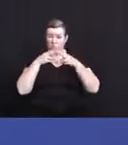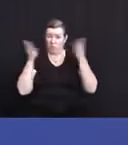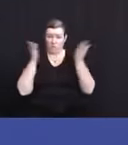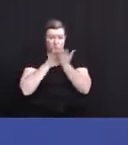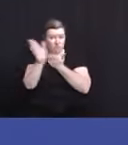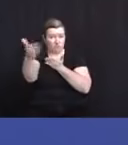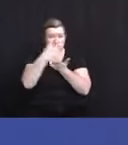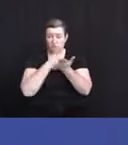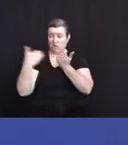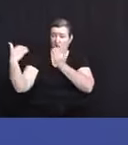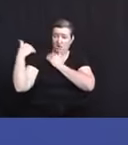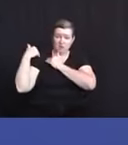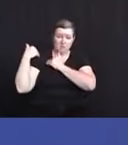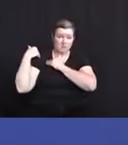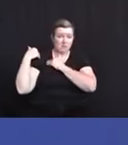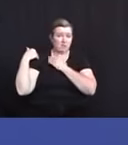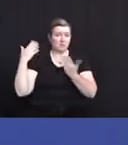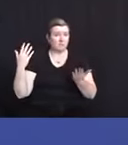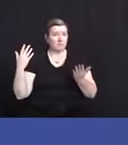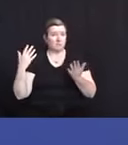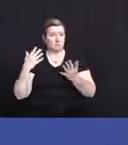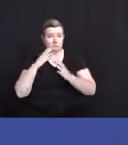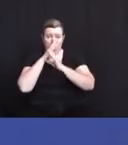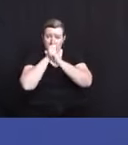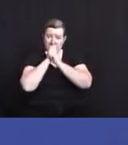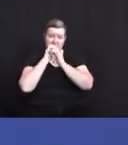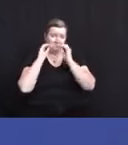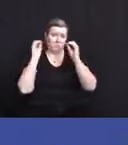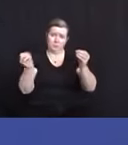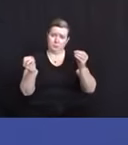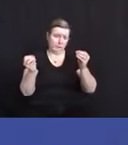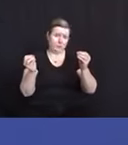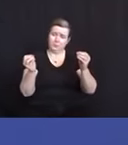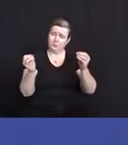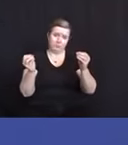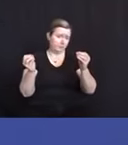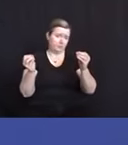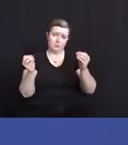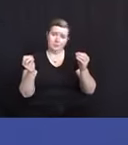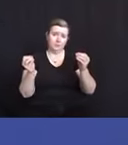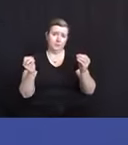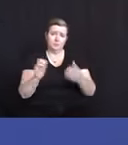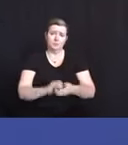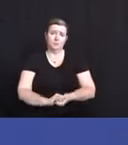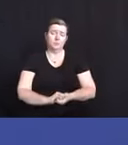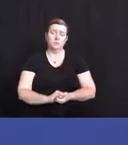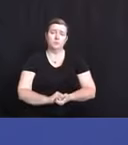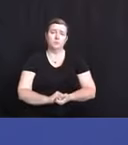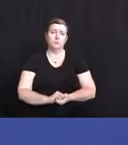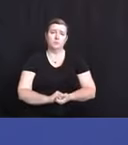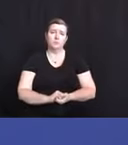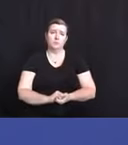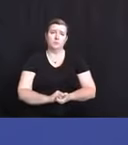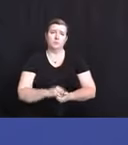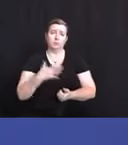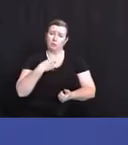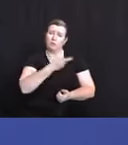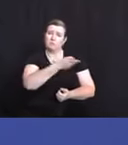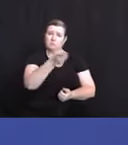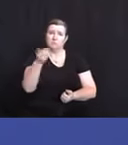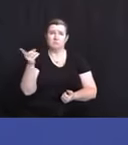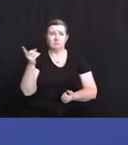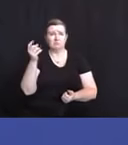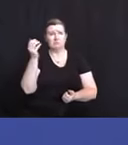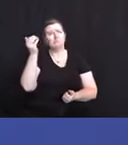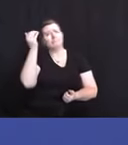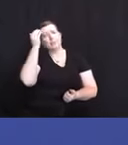We're giving the data that we're basing it on, and we're giving not only that, but folks a sense of the runway that they're now going to